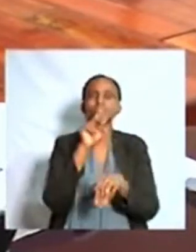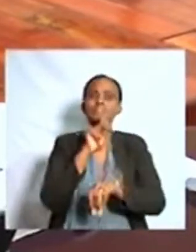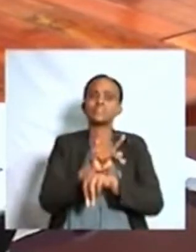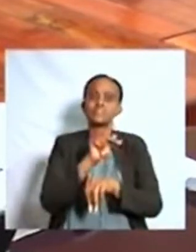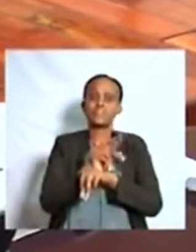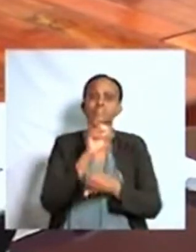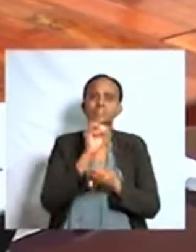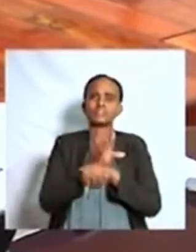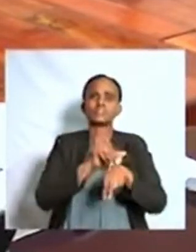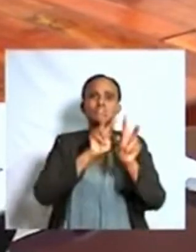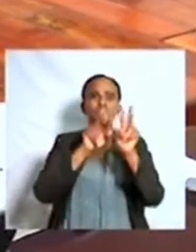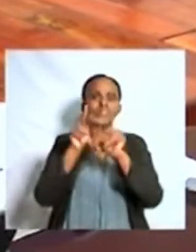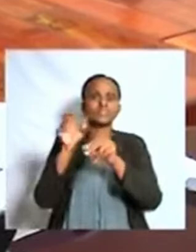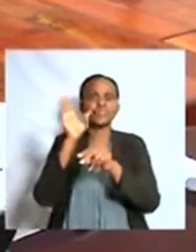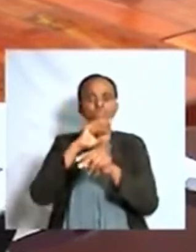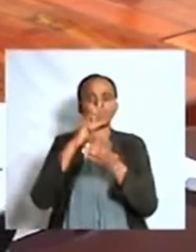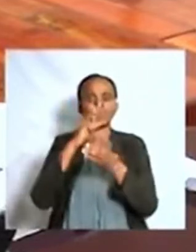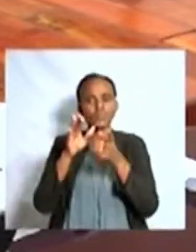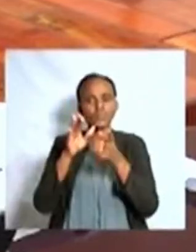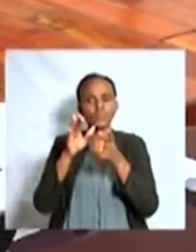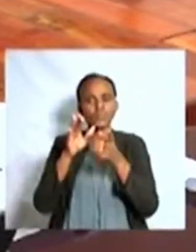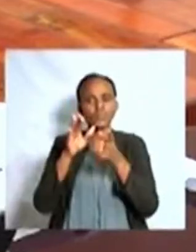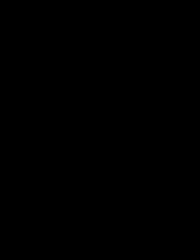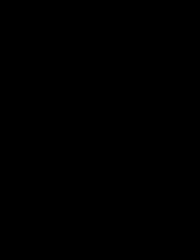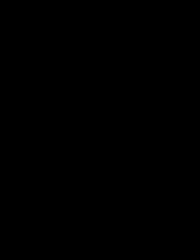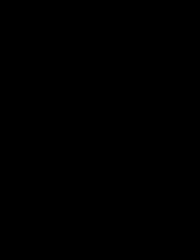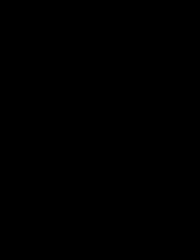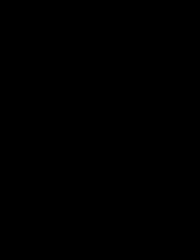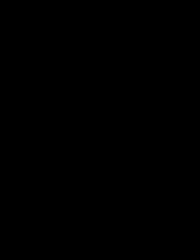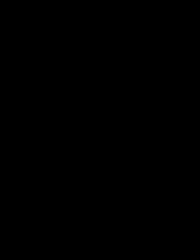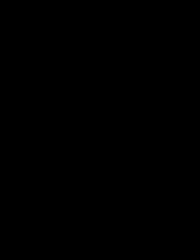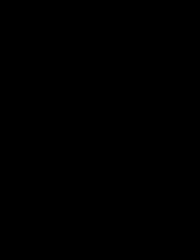observed, the toilet that was